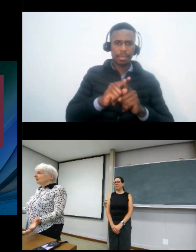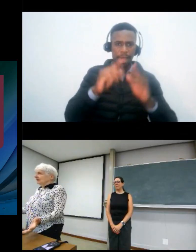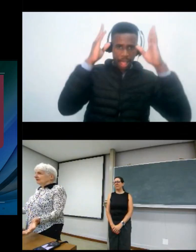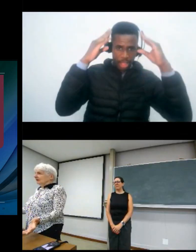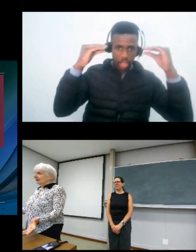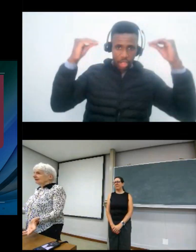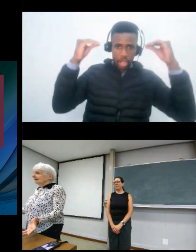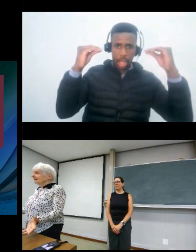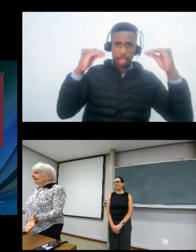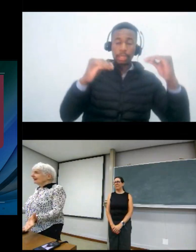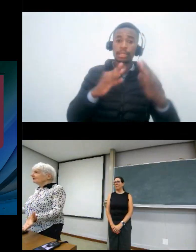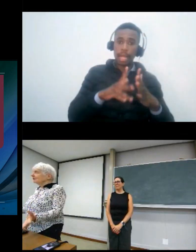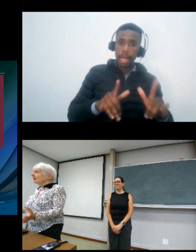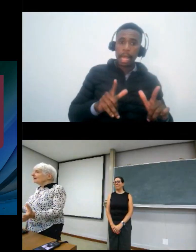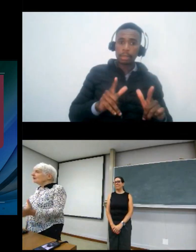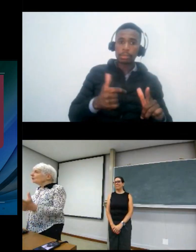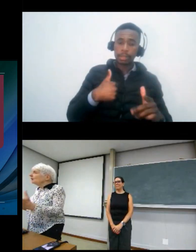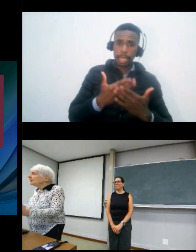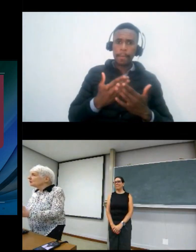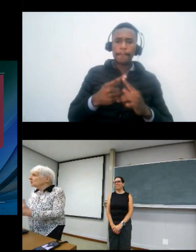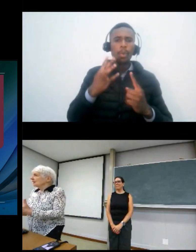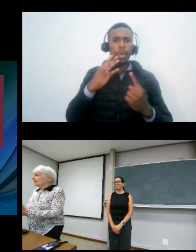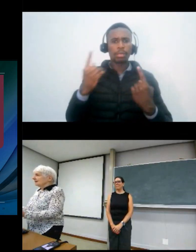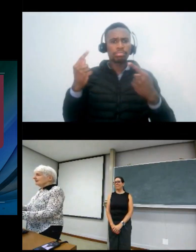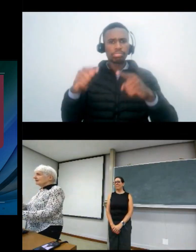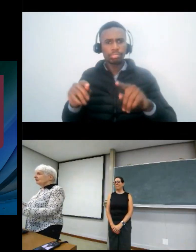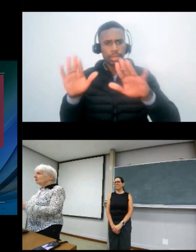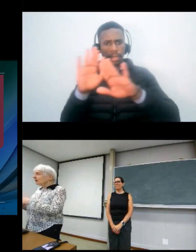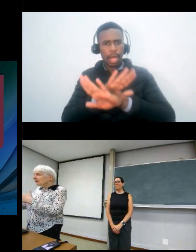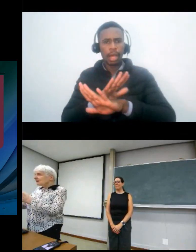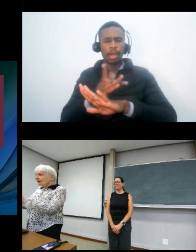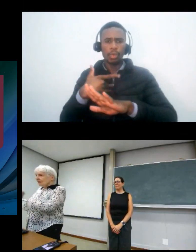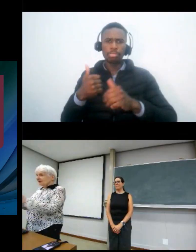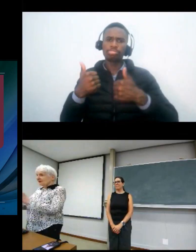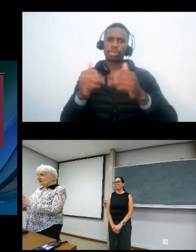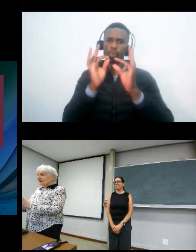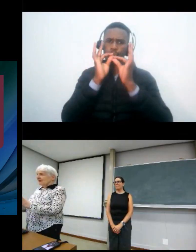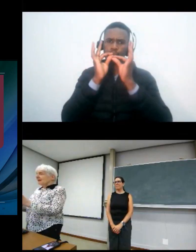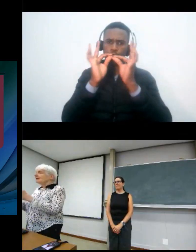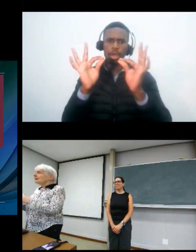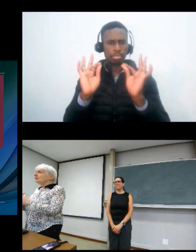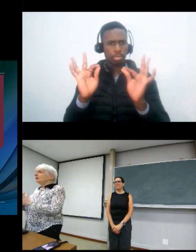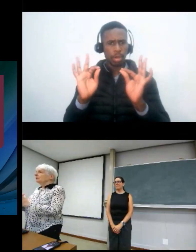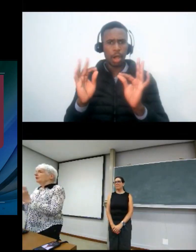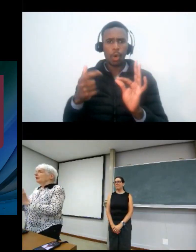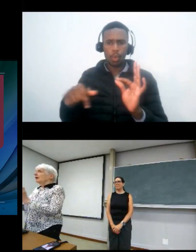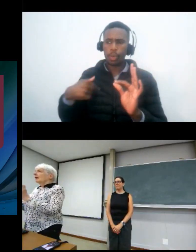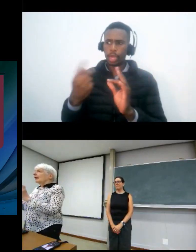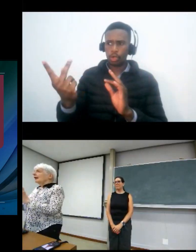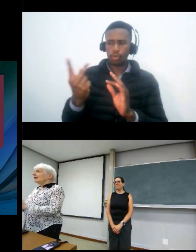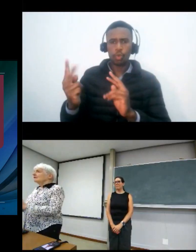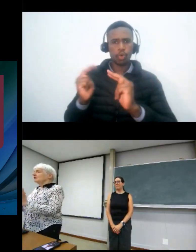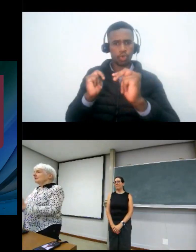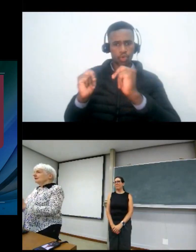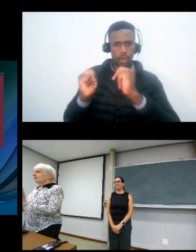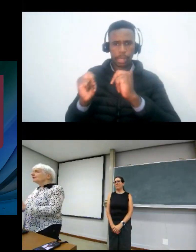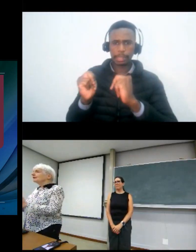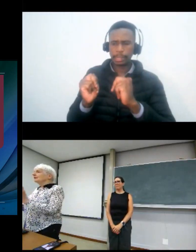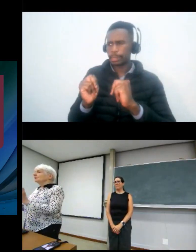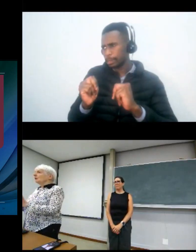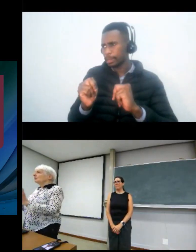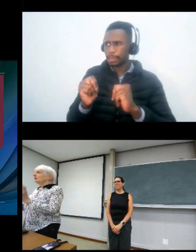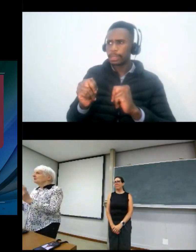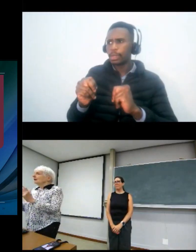We had a brilliant evening. We negotiated, we picked up the signs, and deaf people have